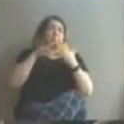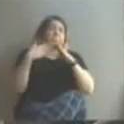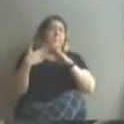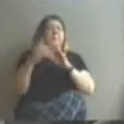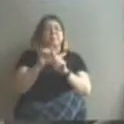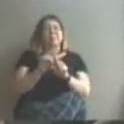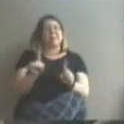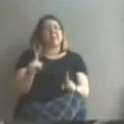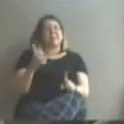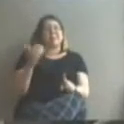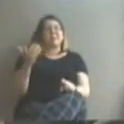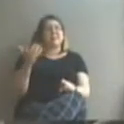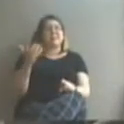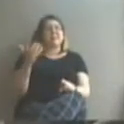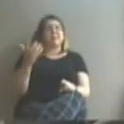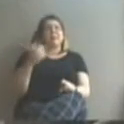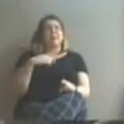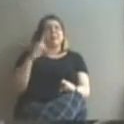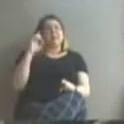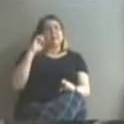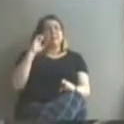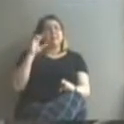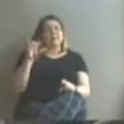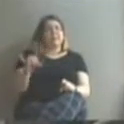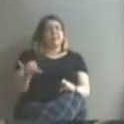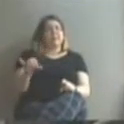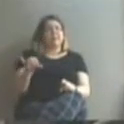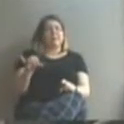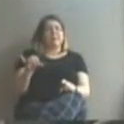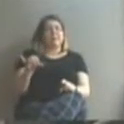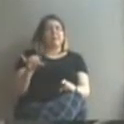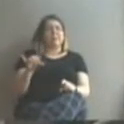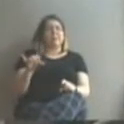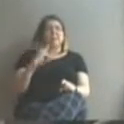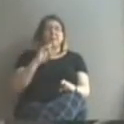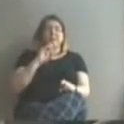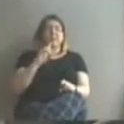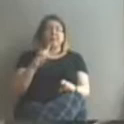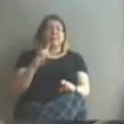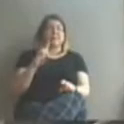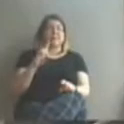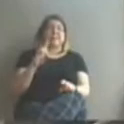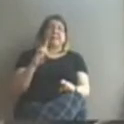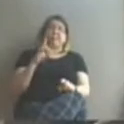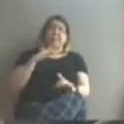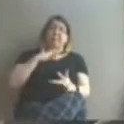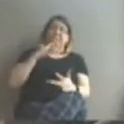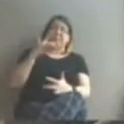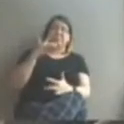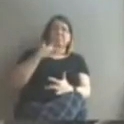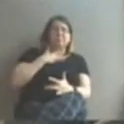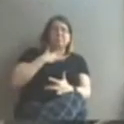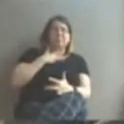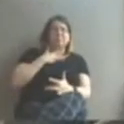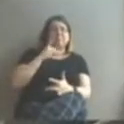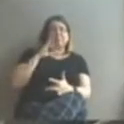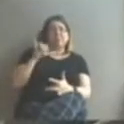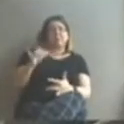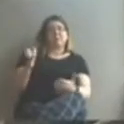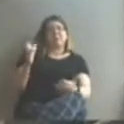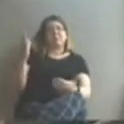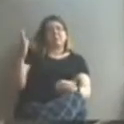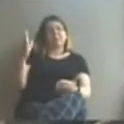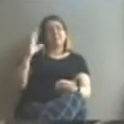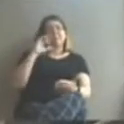but you know, I'm hearing that's you know, very much concern on that proposal